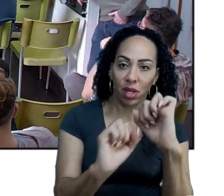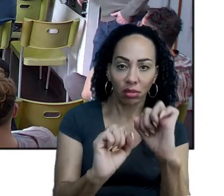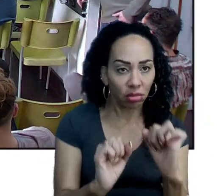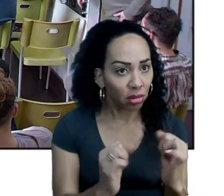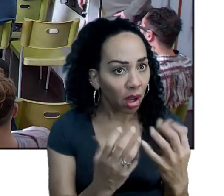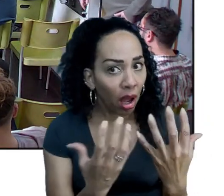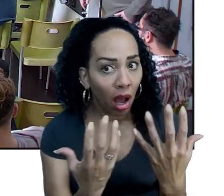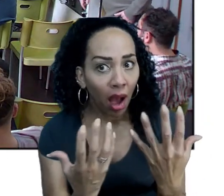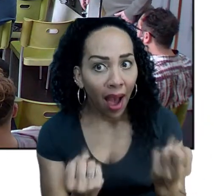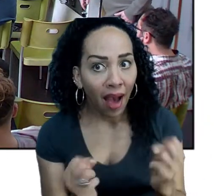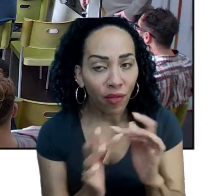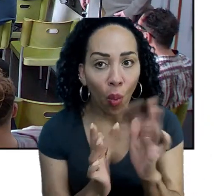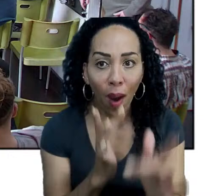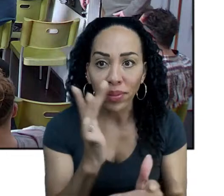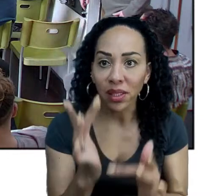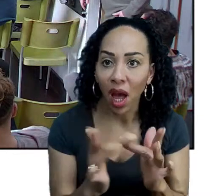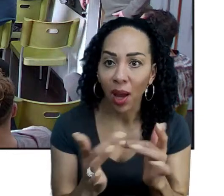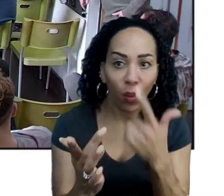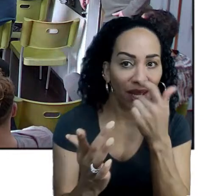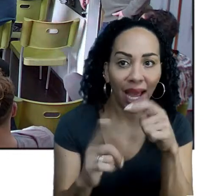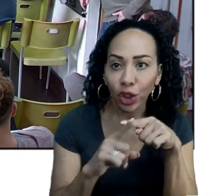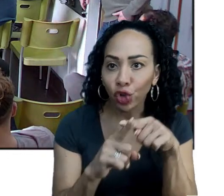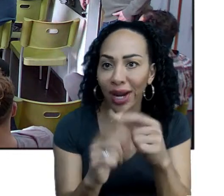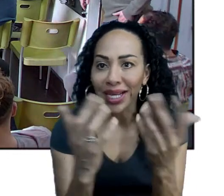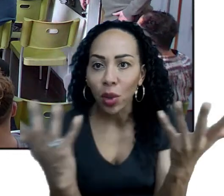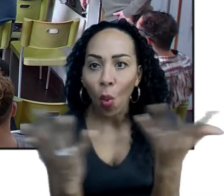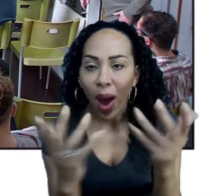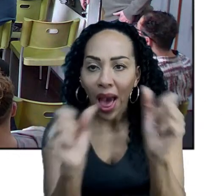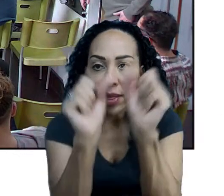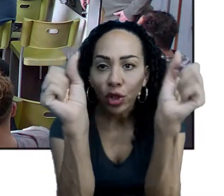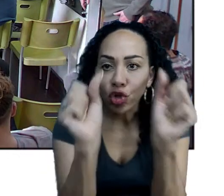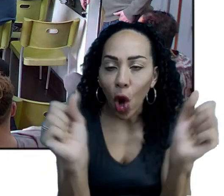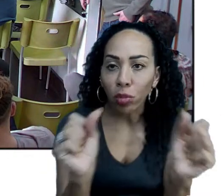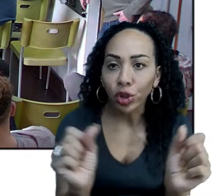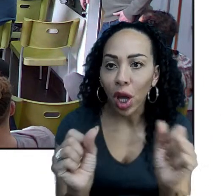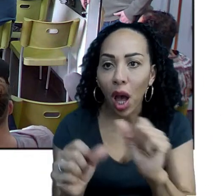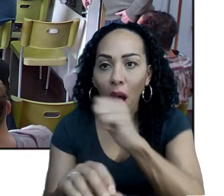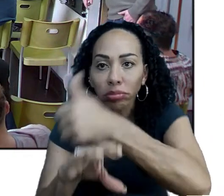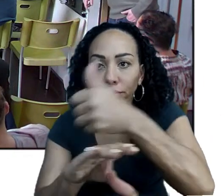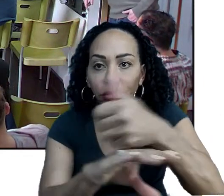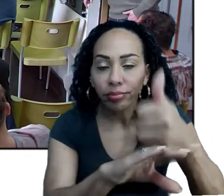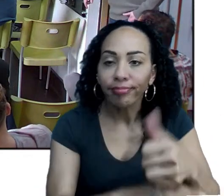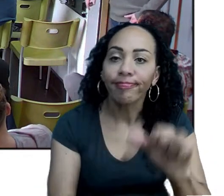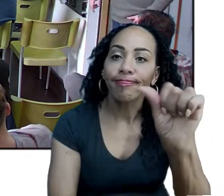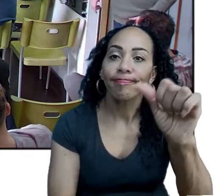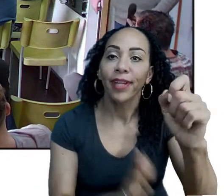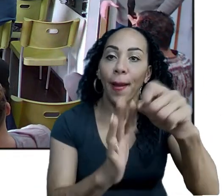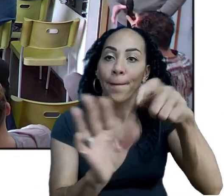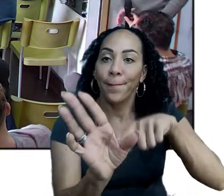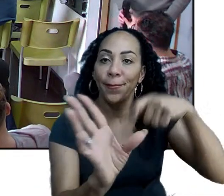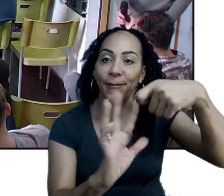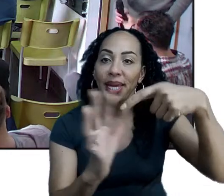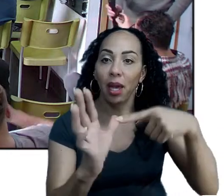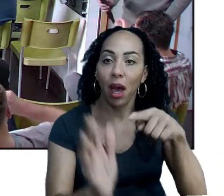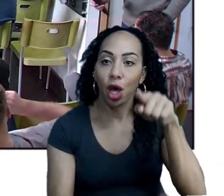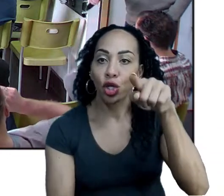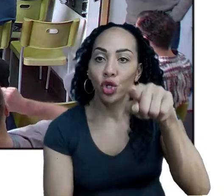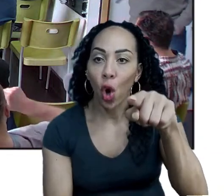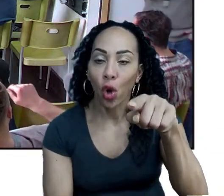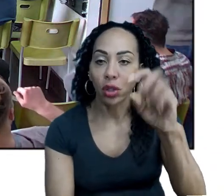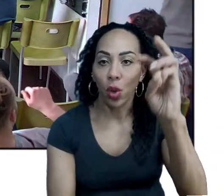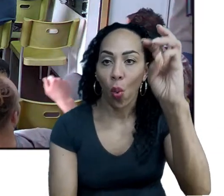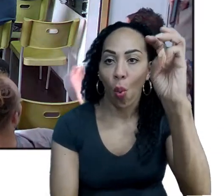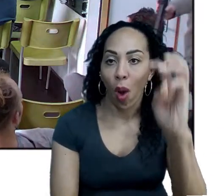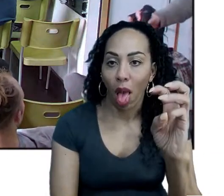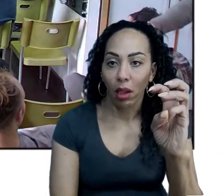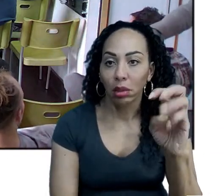Yes. So I'll put these links in the chat and everything. But it's pika.wales is the. Thank you. It's very simple. Yeah.